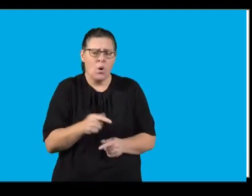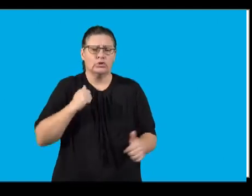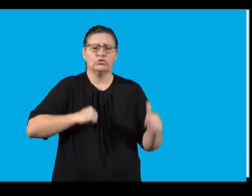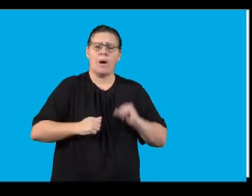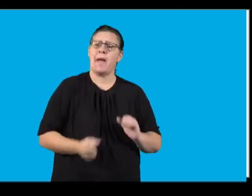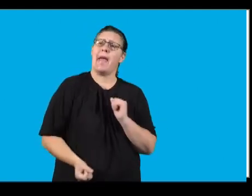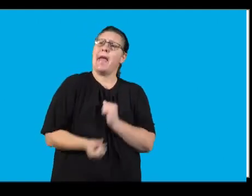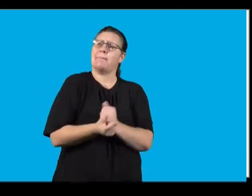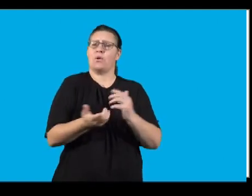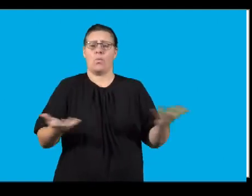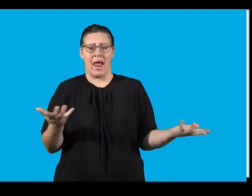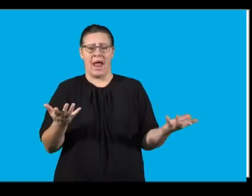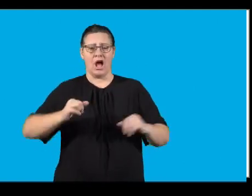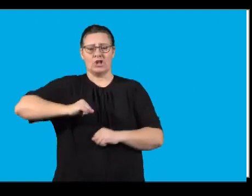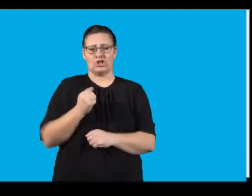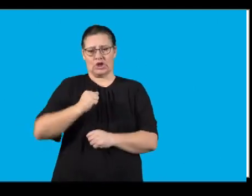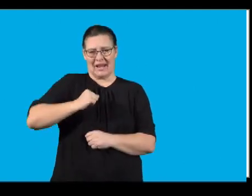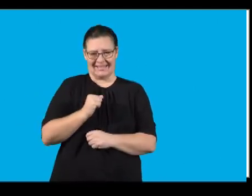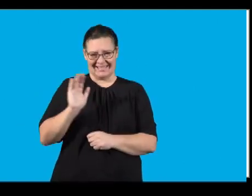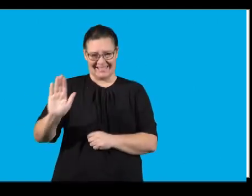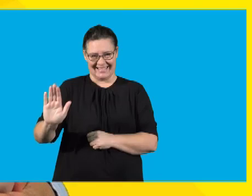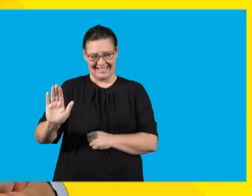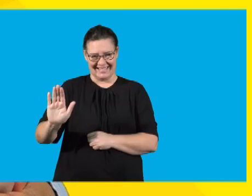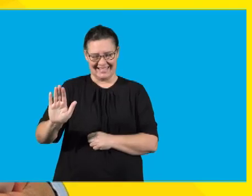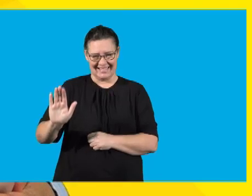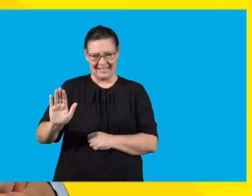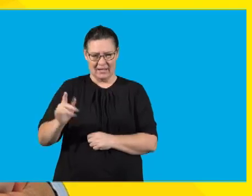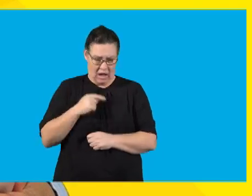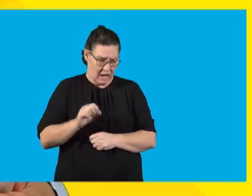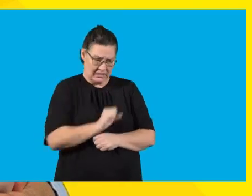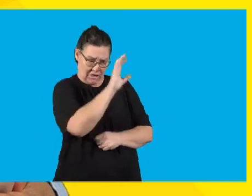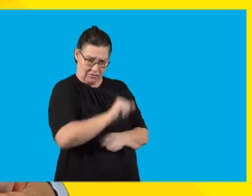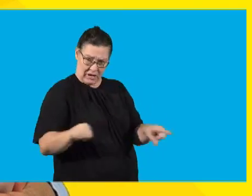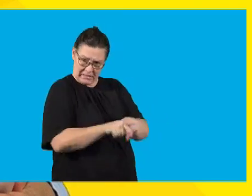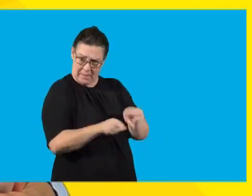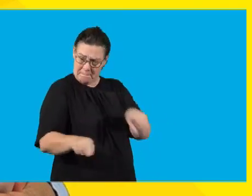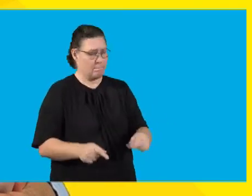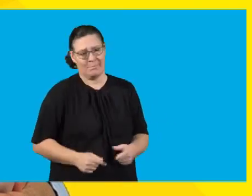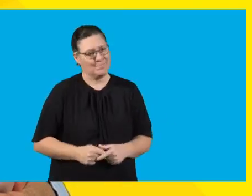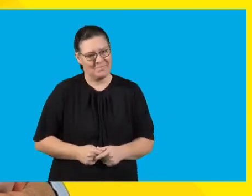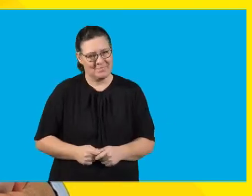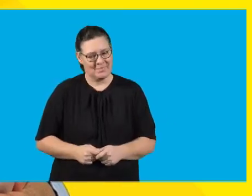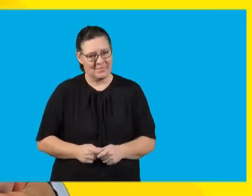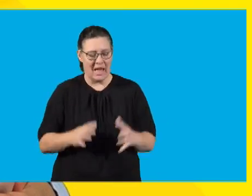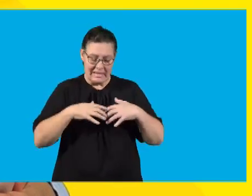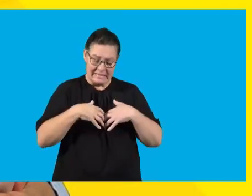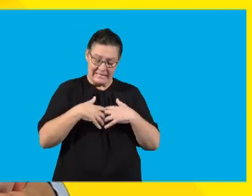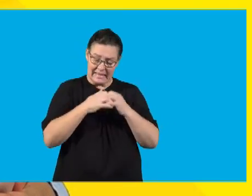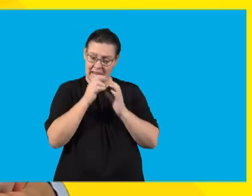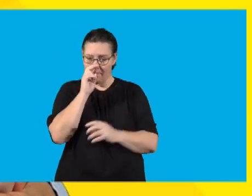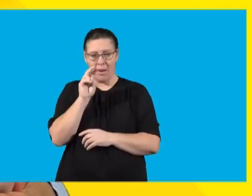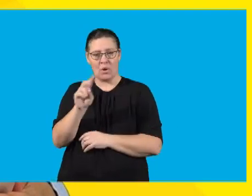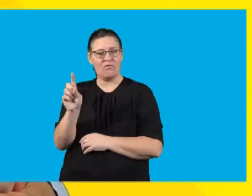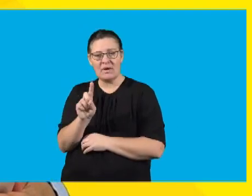in Scotland. Now already it should have alarm bells going in your head. Does it look like South Africa? Probably not. So